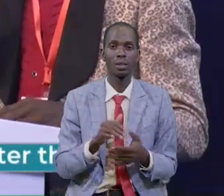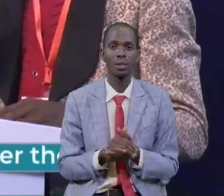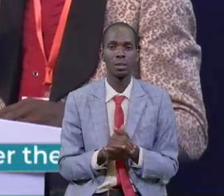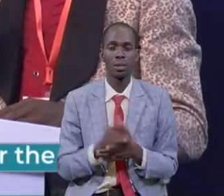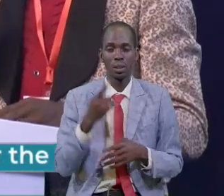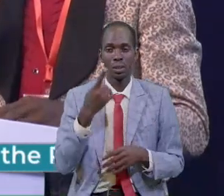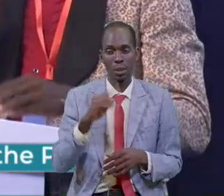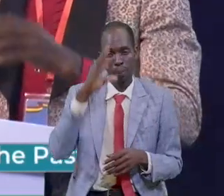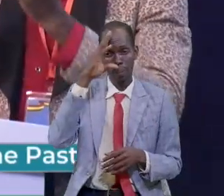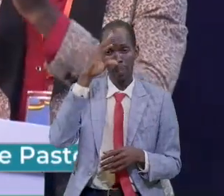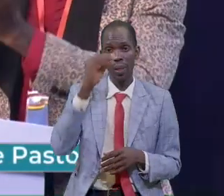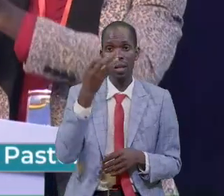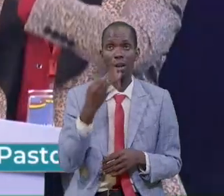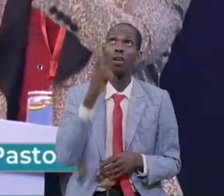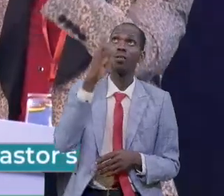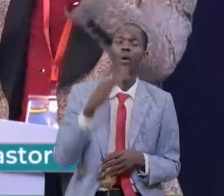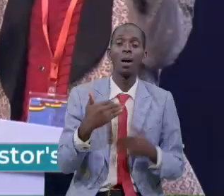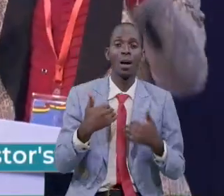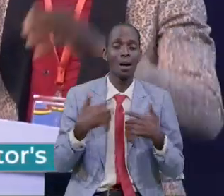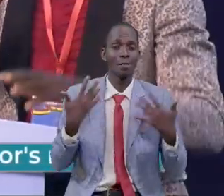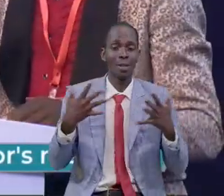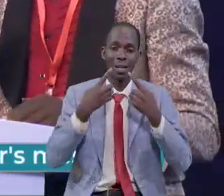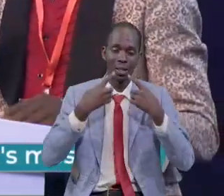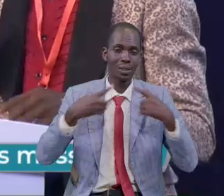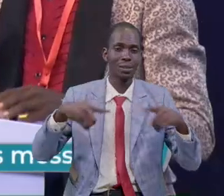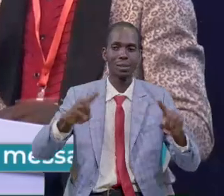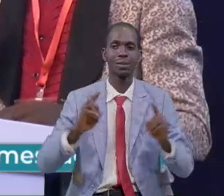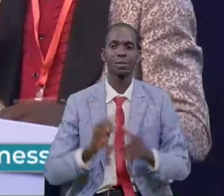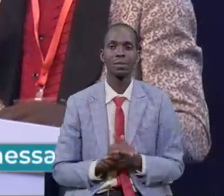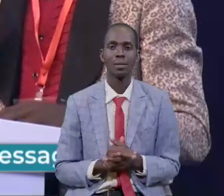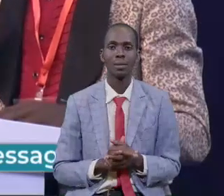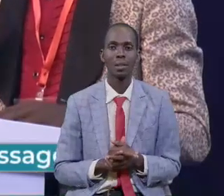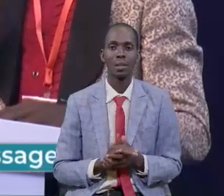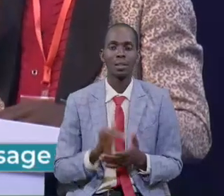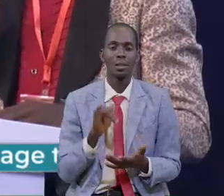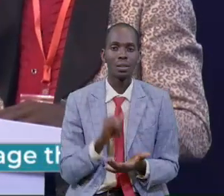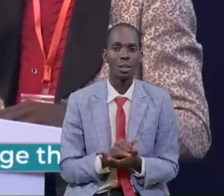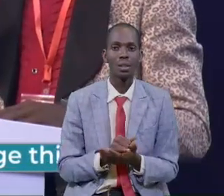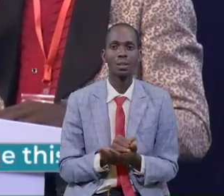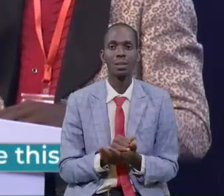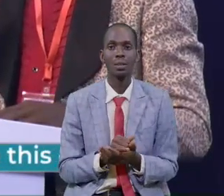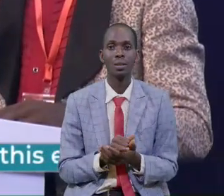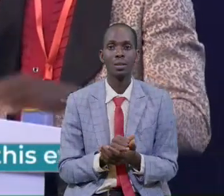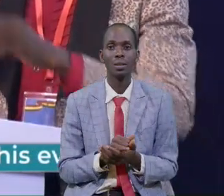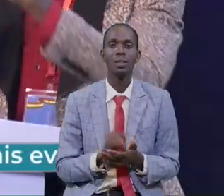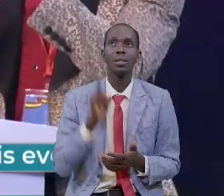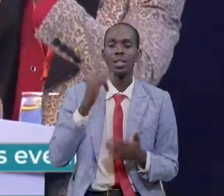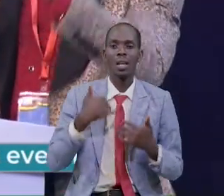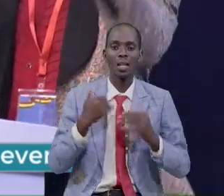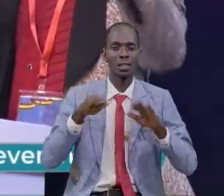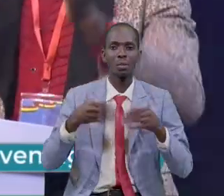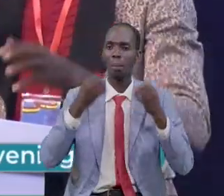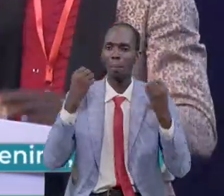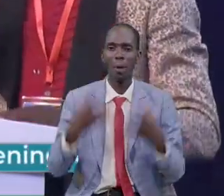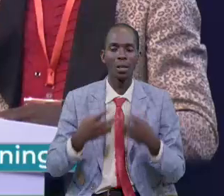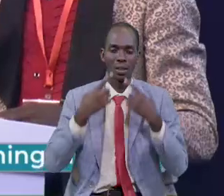already declared. There have been a lot of declarations this evening.